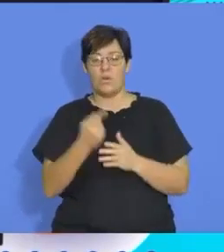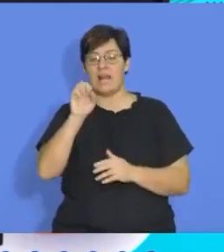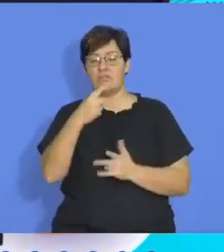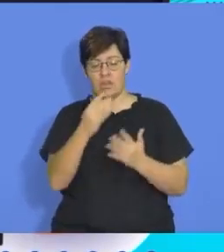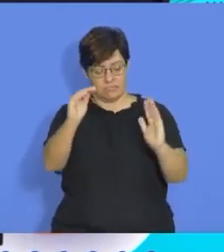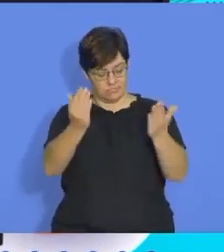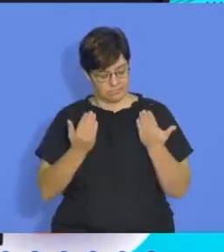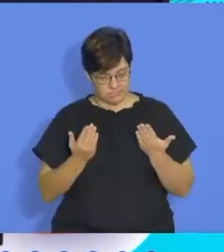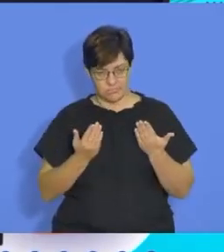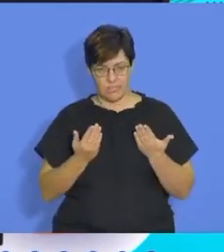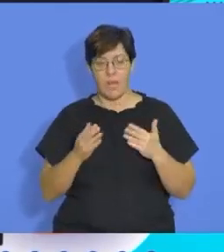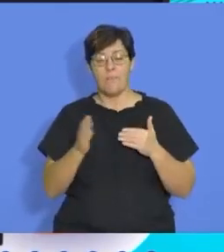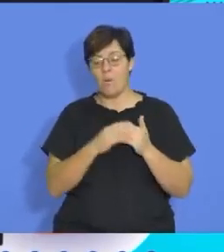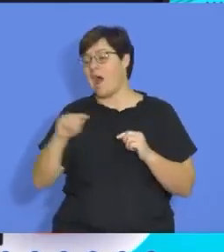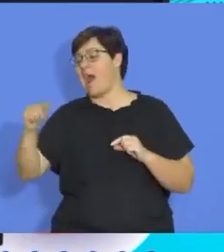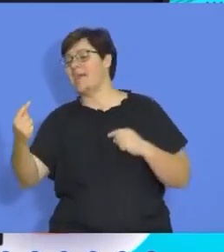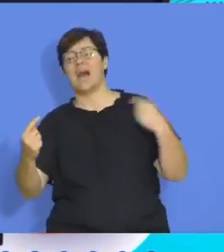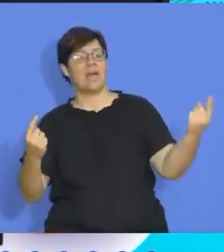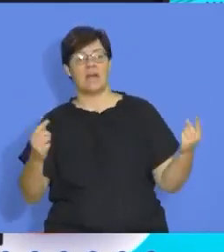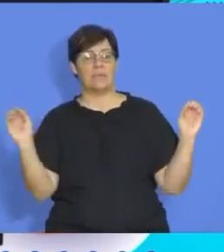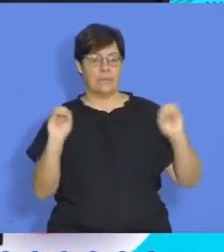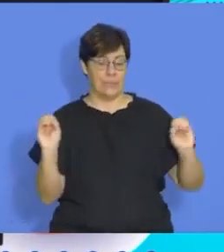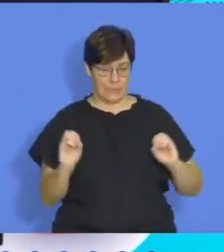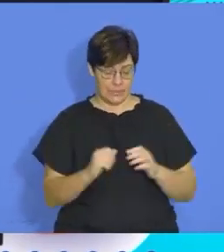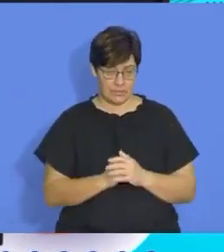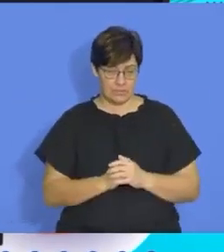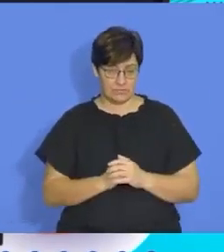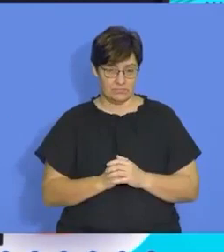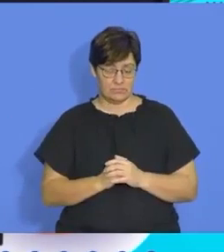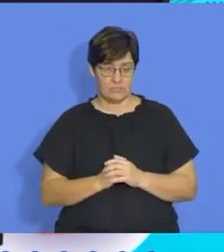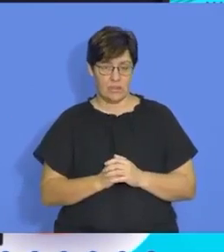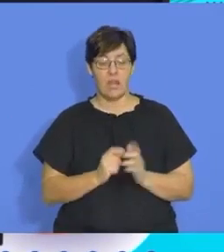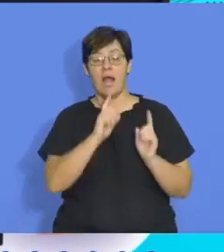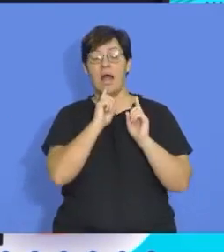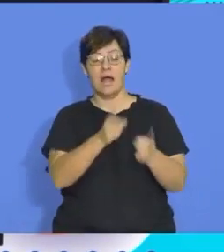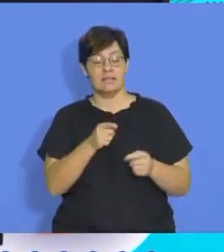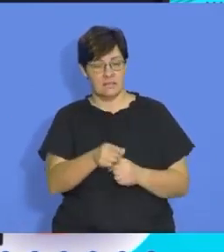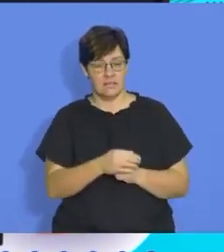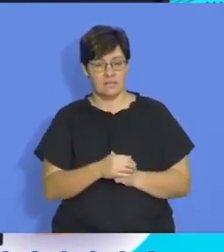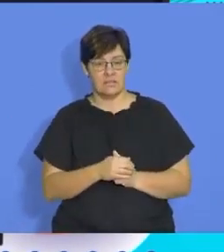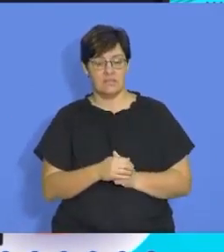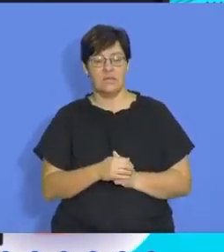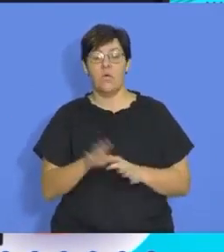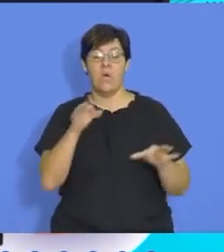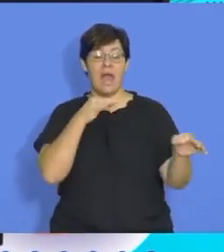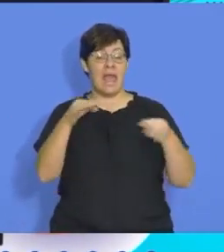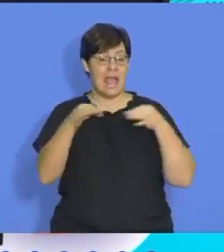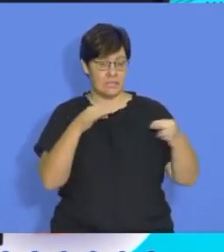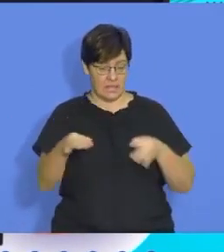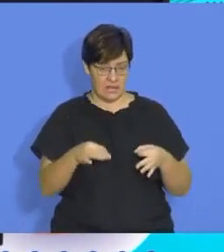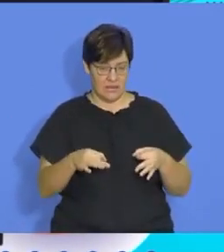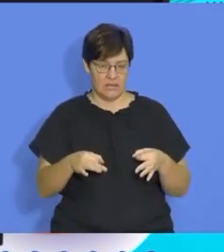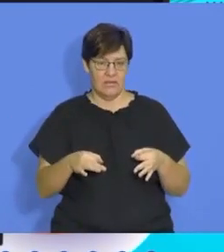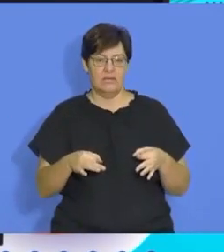ledger account they've given us. They haven't given us anything further. So our answer, or our